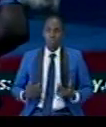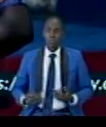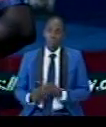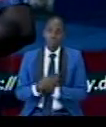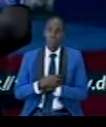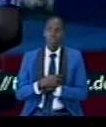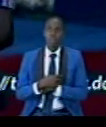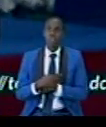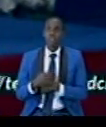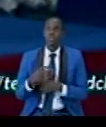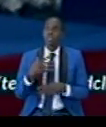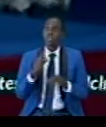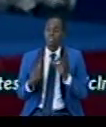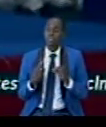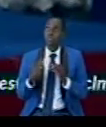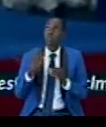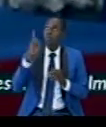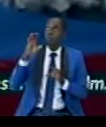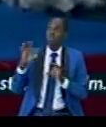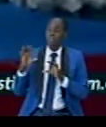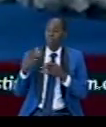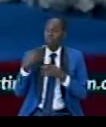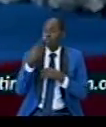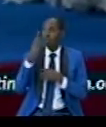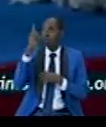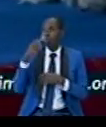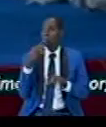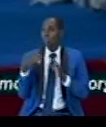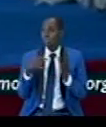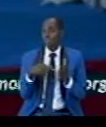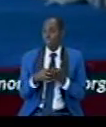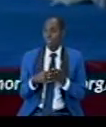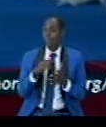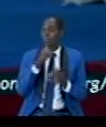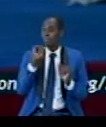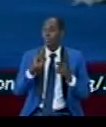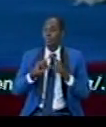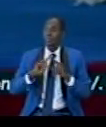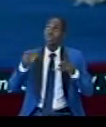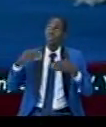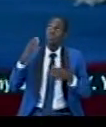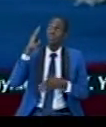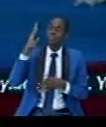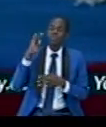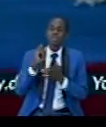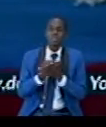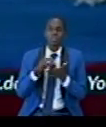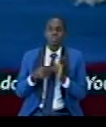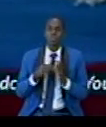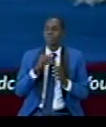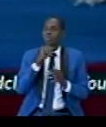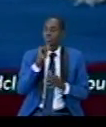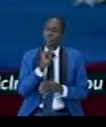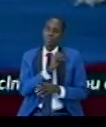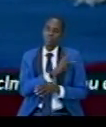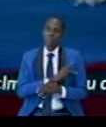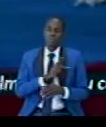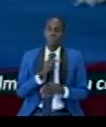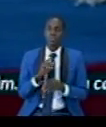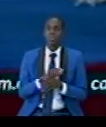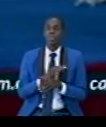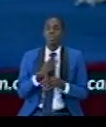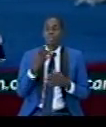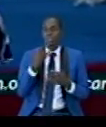not testify to him, that is to say, I am an ungrateful fellow. So I said, may all glory and